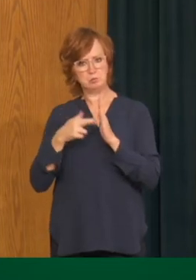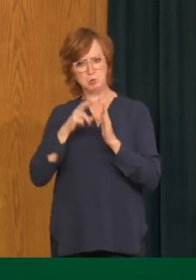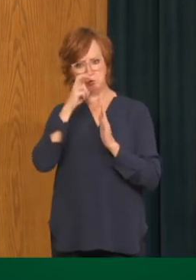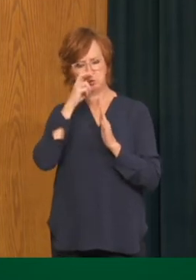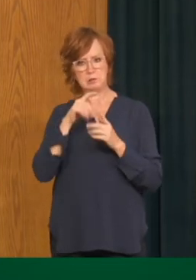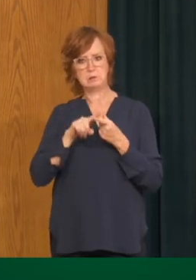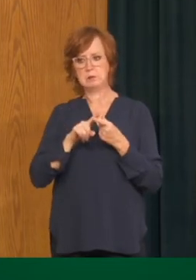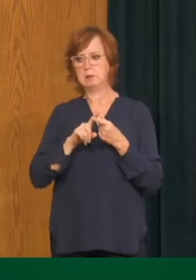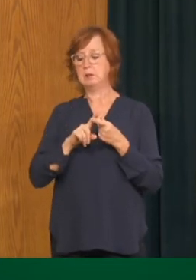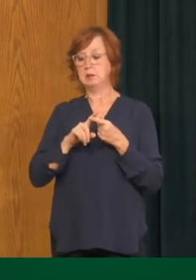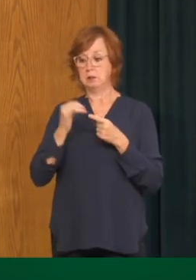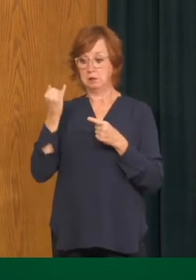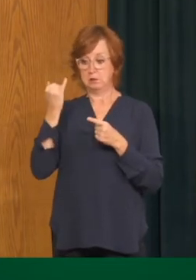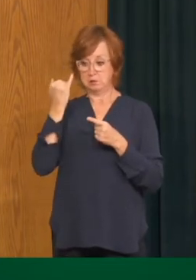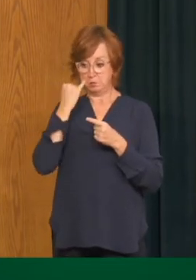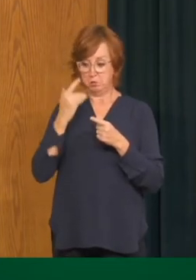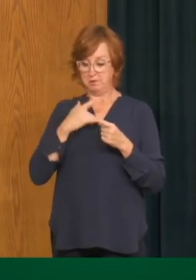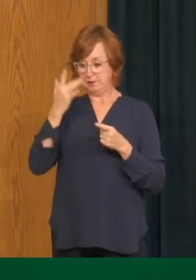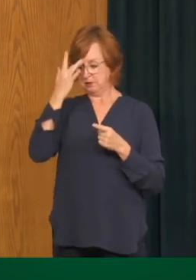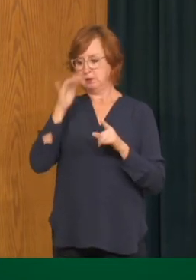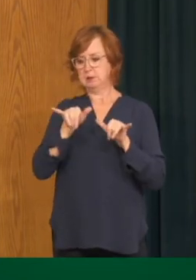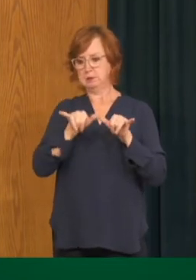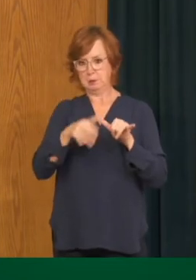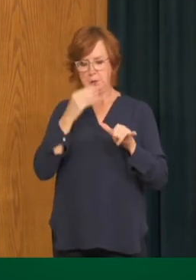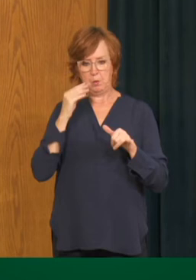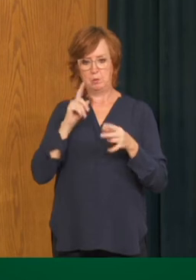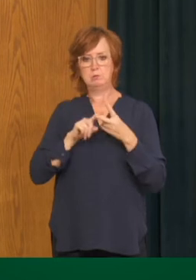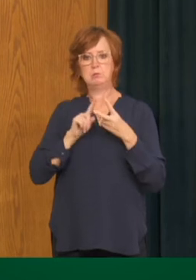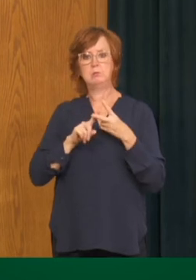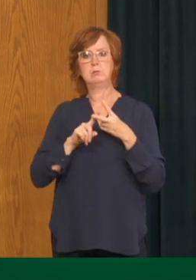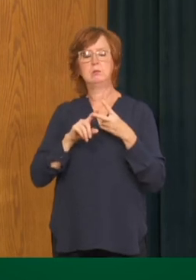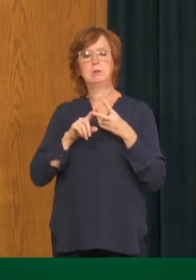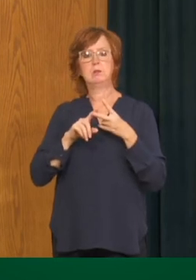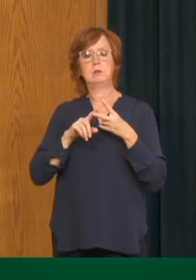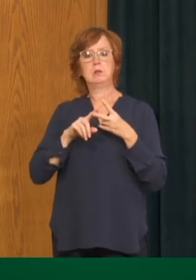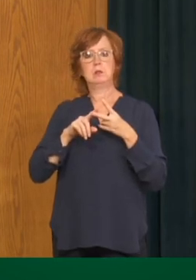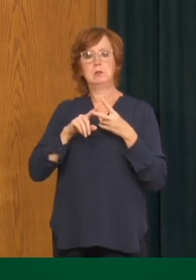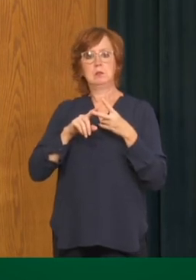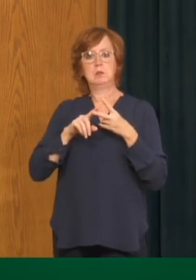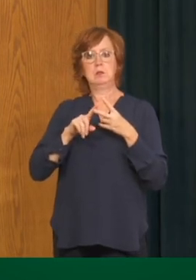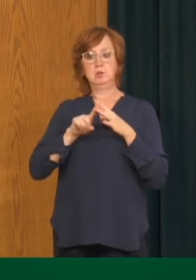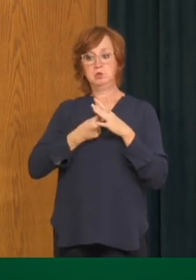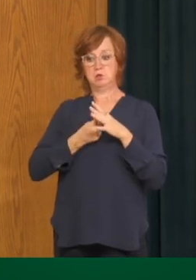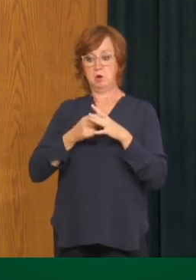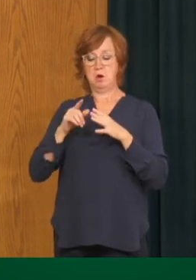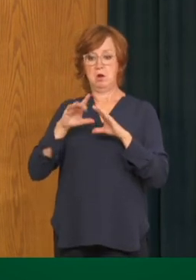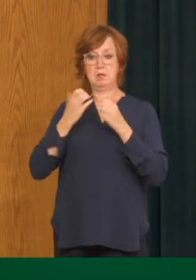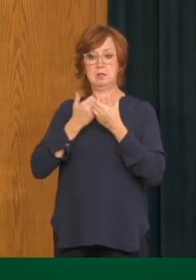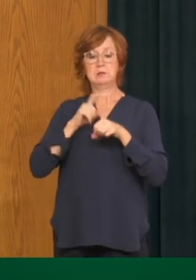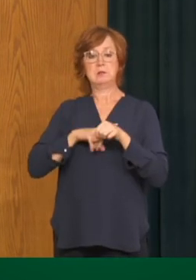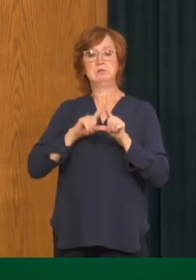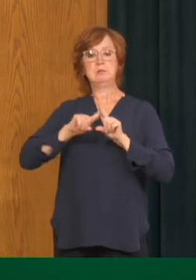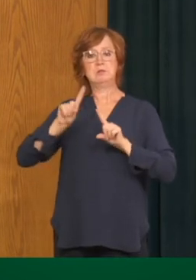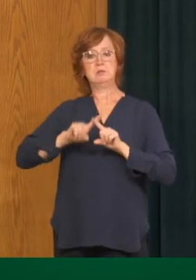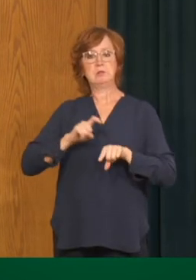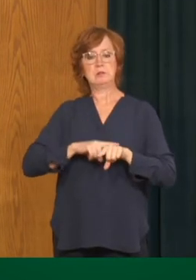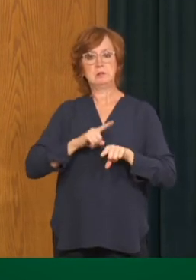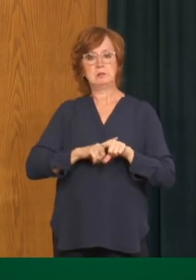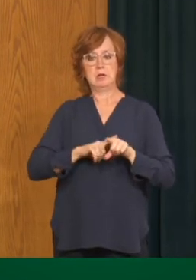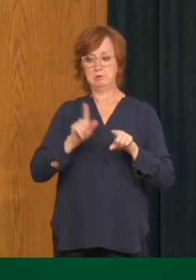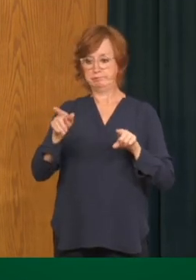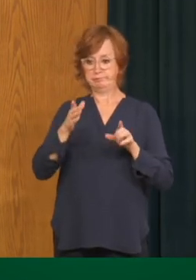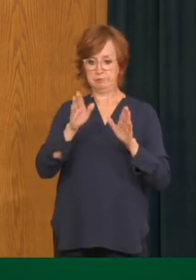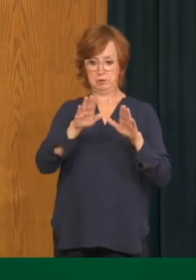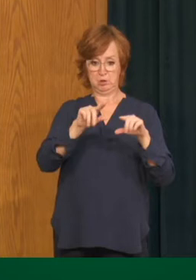class, staggered start and recess time, so that you reduce random mixing within the school to within